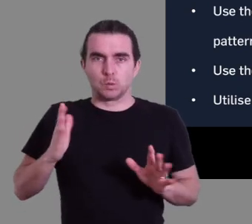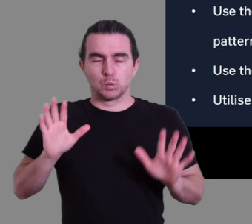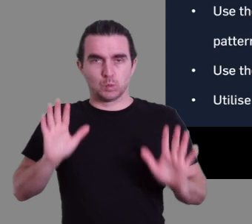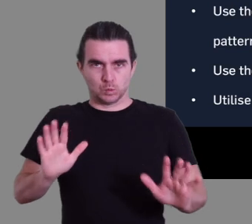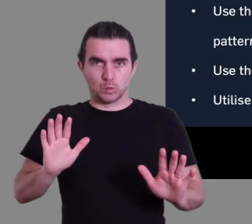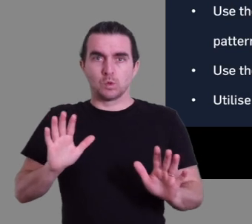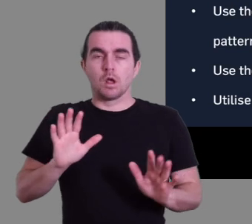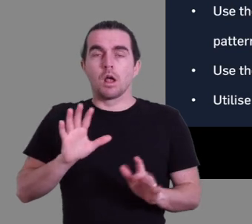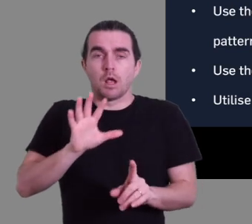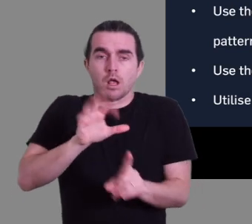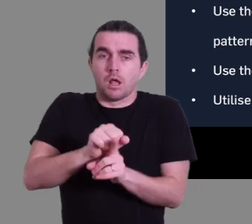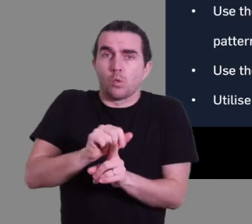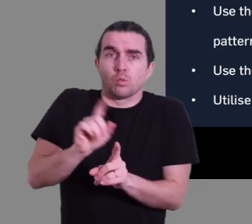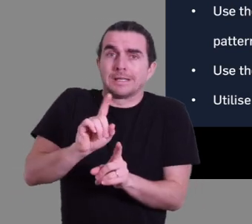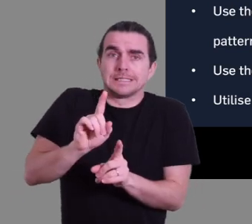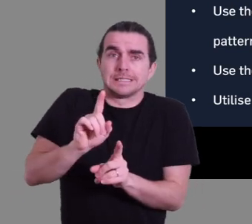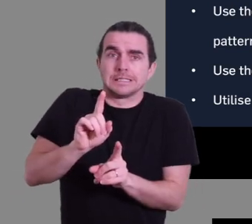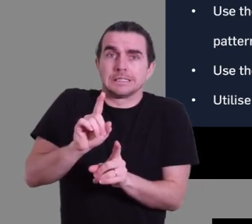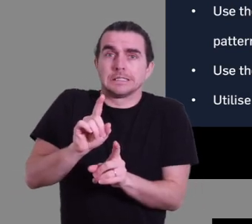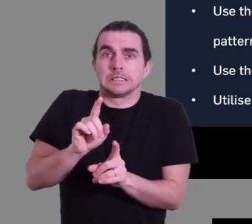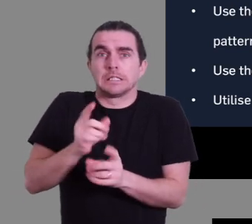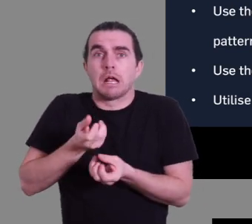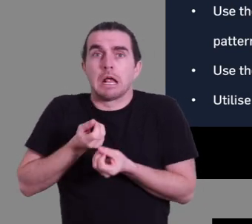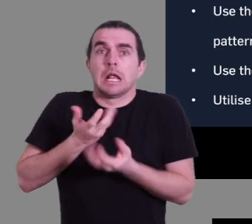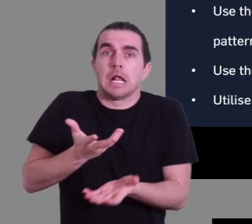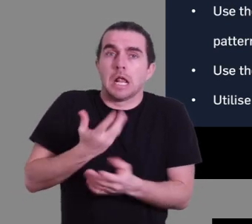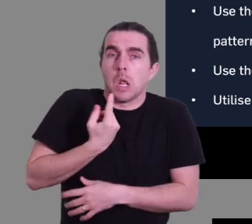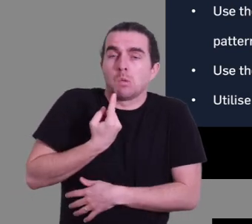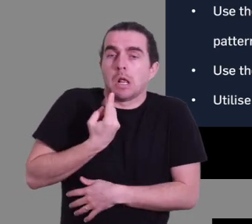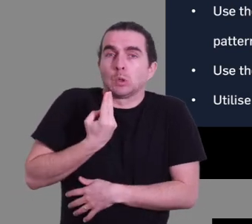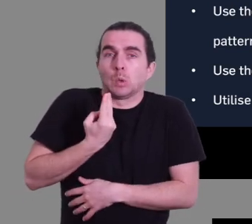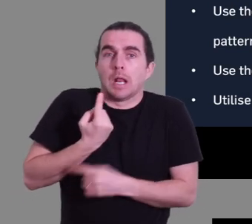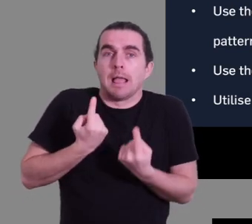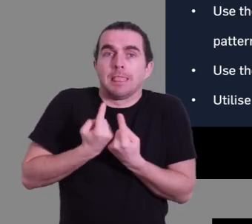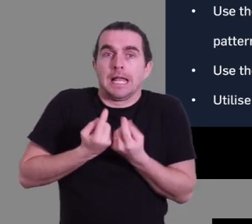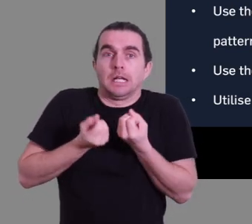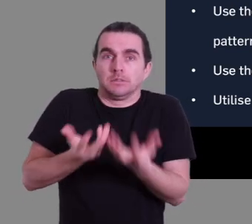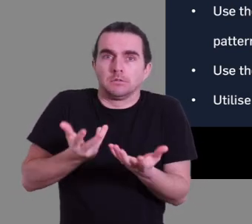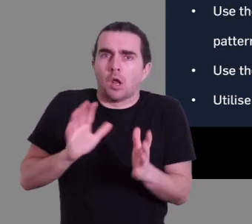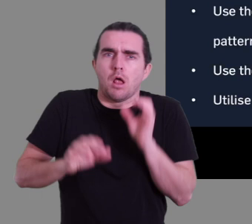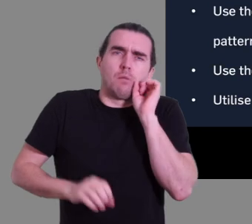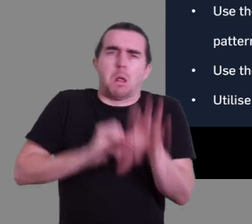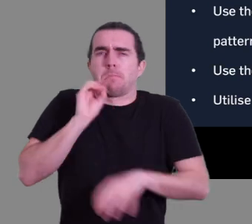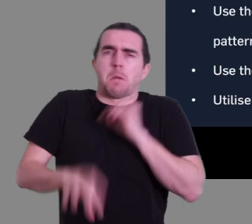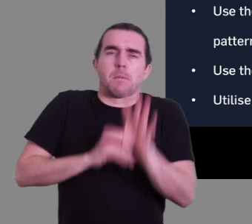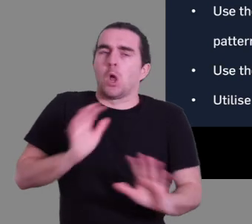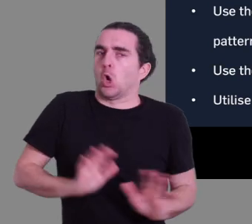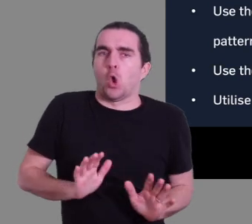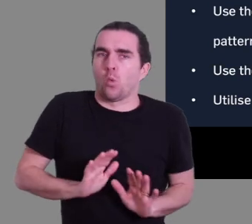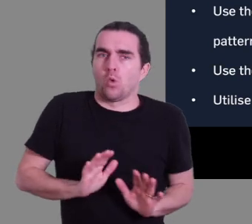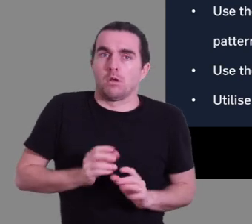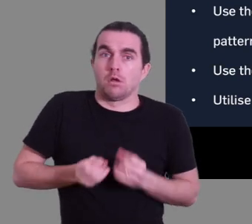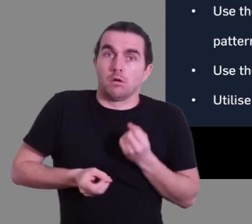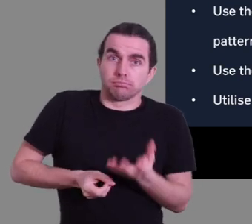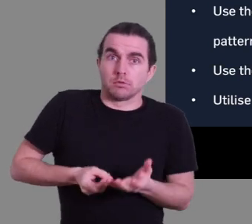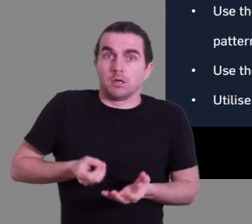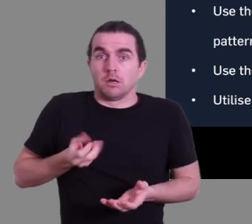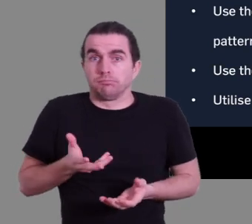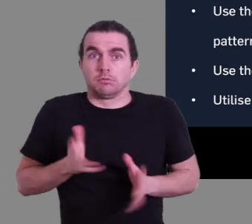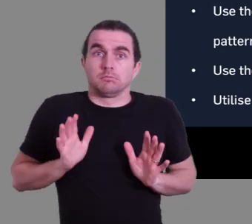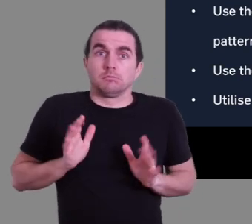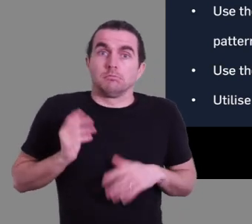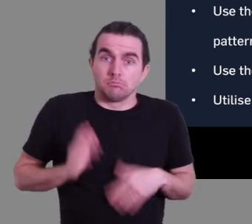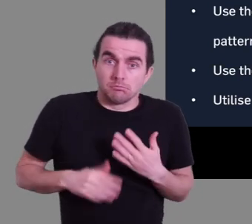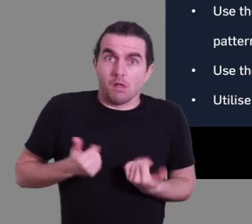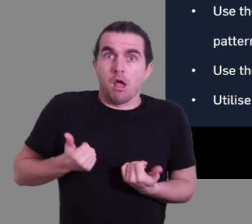here. Diagnose just the one or two pieces of information the players need. Don't be trying to give them all of this. Yeah,